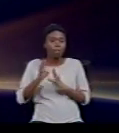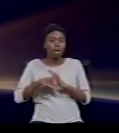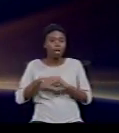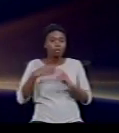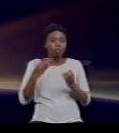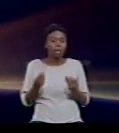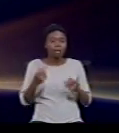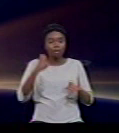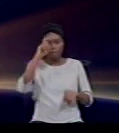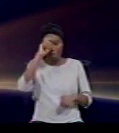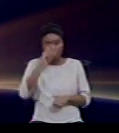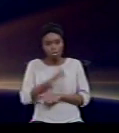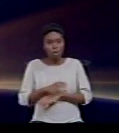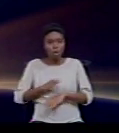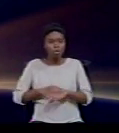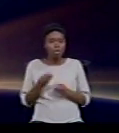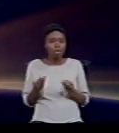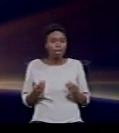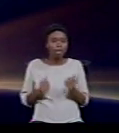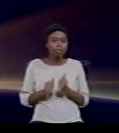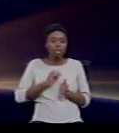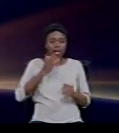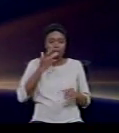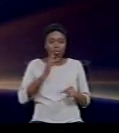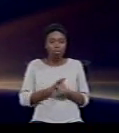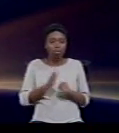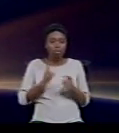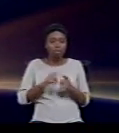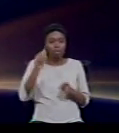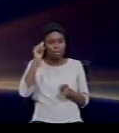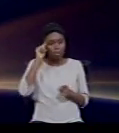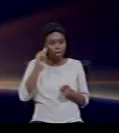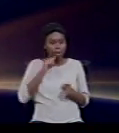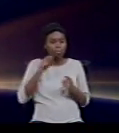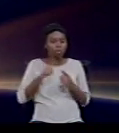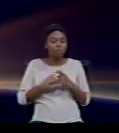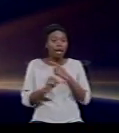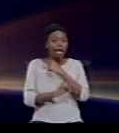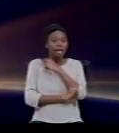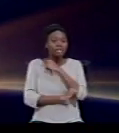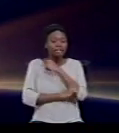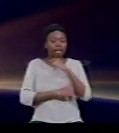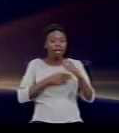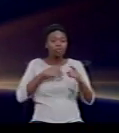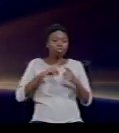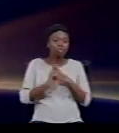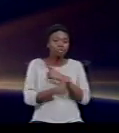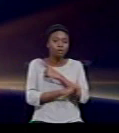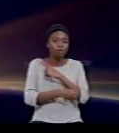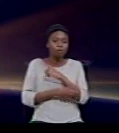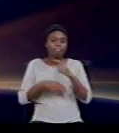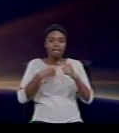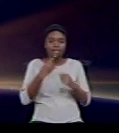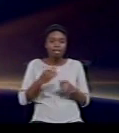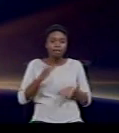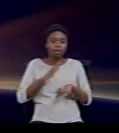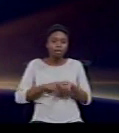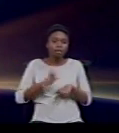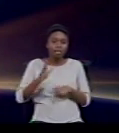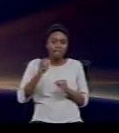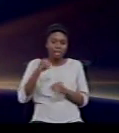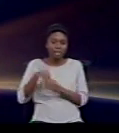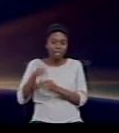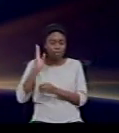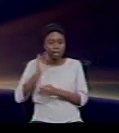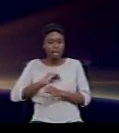up out of the land of Egypt, unto the land which I swear unto Abraham, to Isaac, and to Jacob, saying, Unto